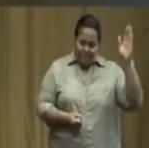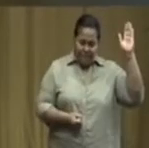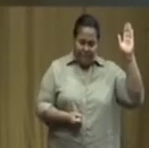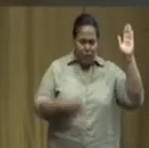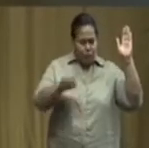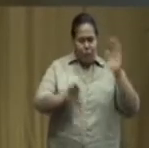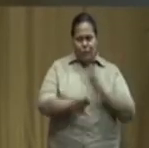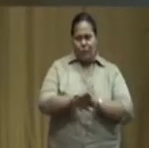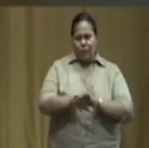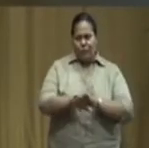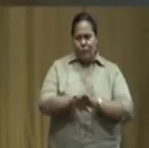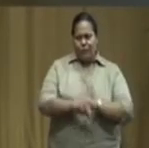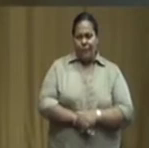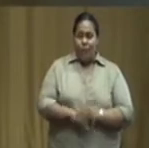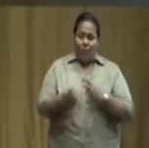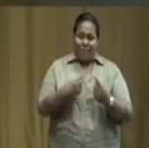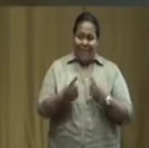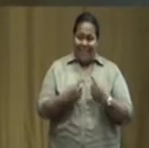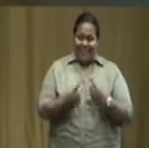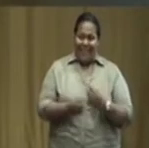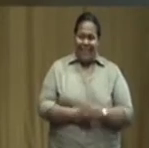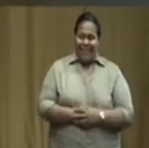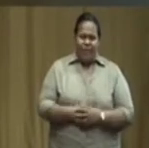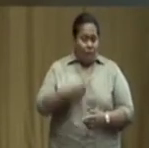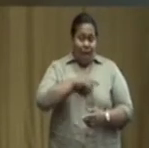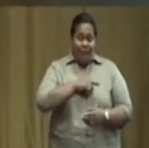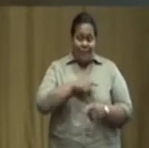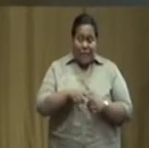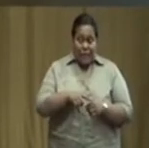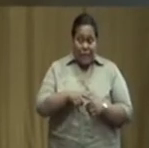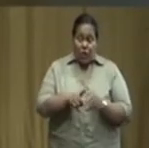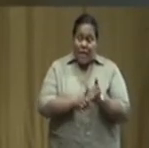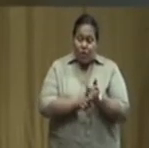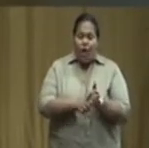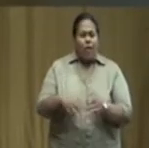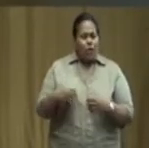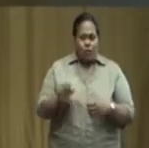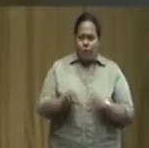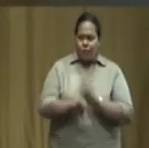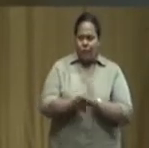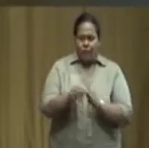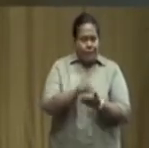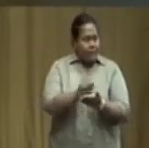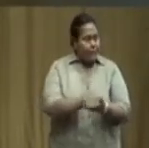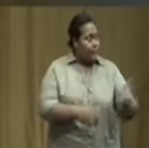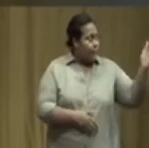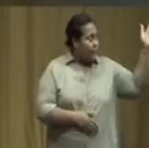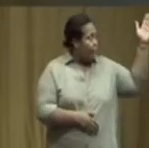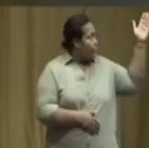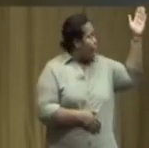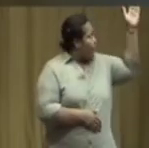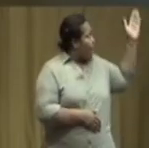useful for other disciplines. For us in literature, it's extremely helpful. Now, even using just these two websites, you